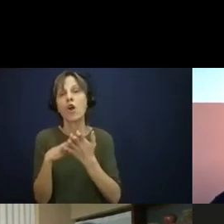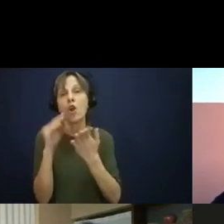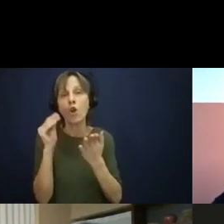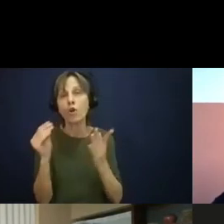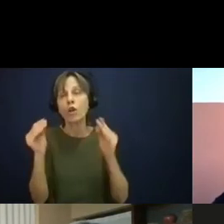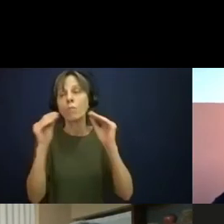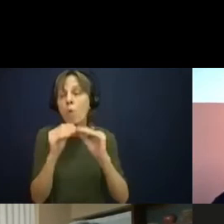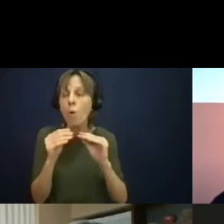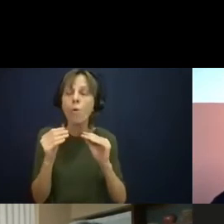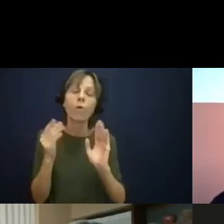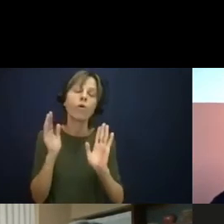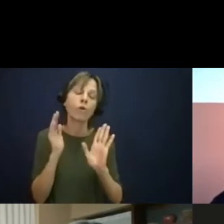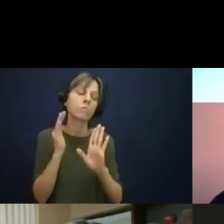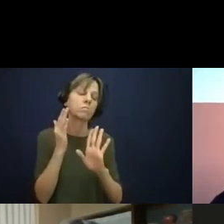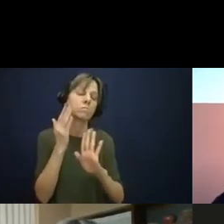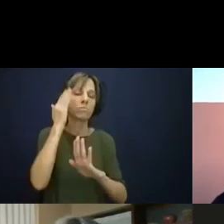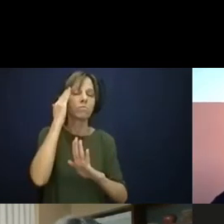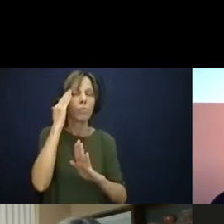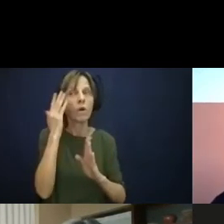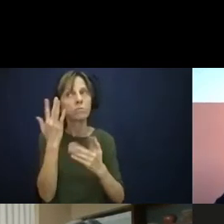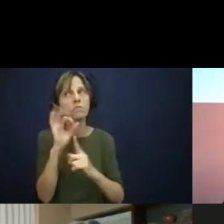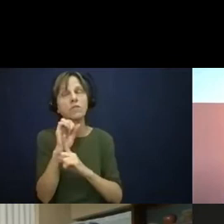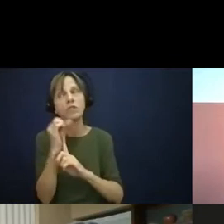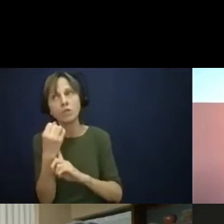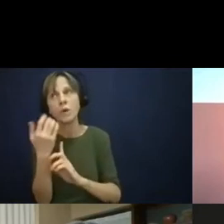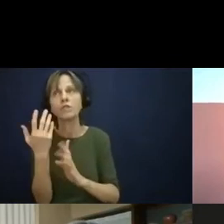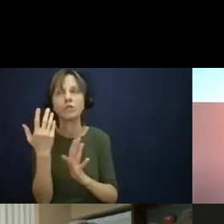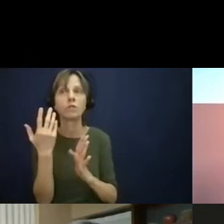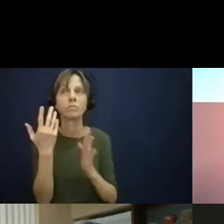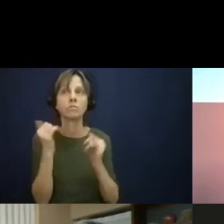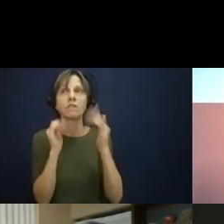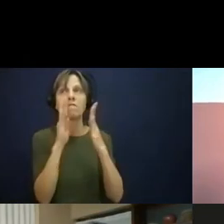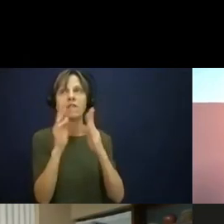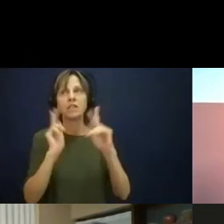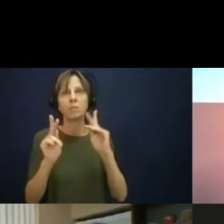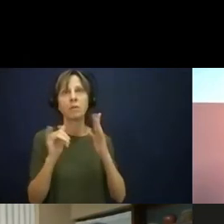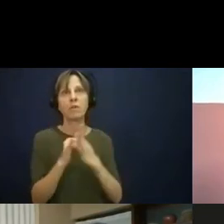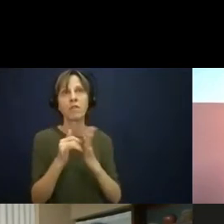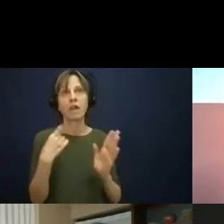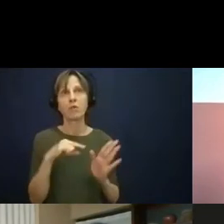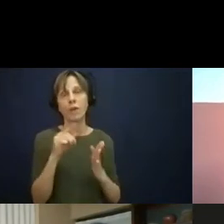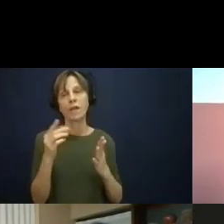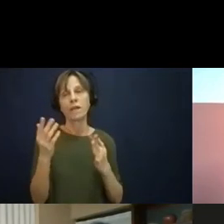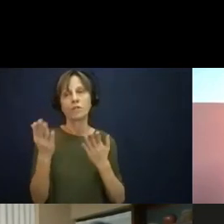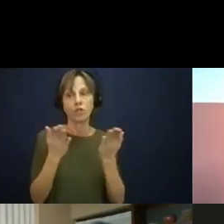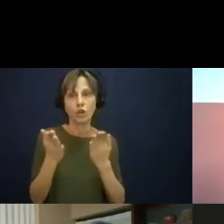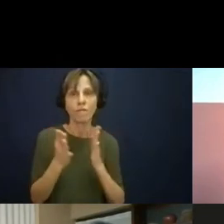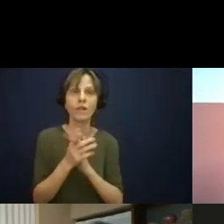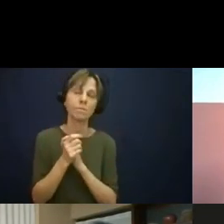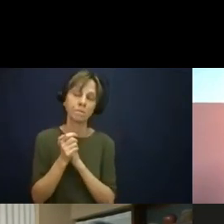kept apprised of the situations facing the people that we serve. So